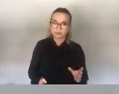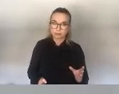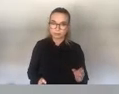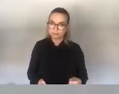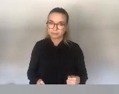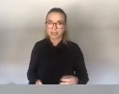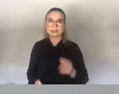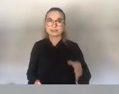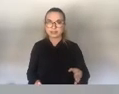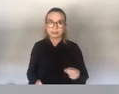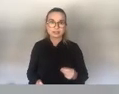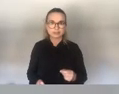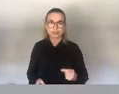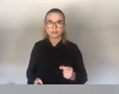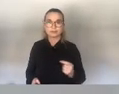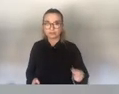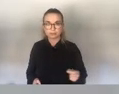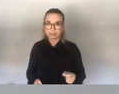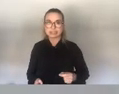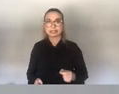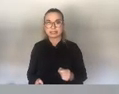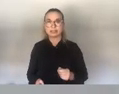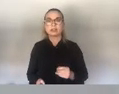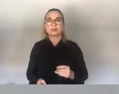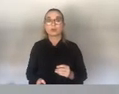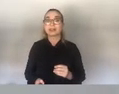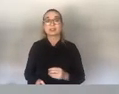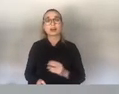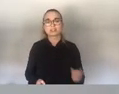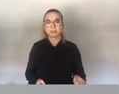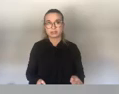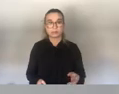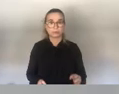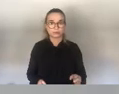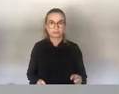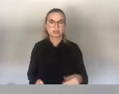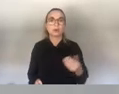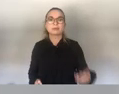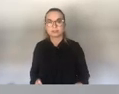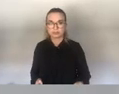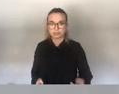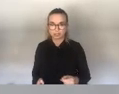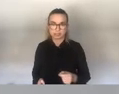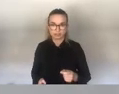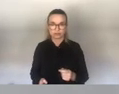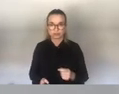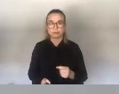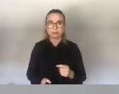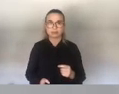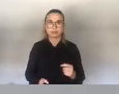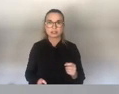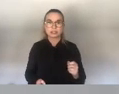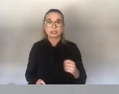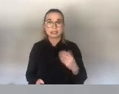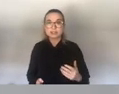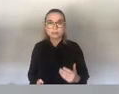For example, a successful intervention for veteran PTSD requires a customized approach that's complementary to the clinician's treatment